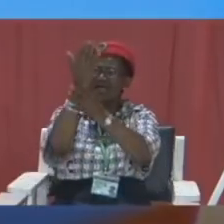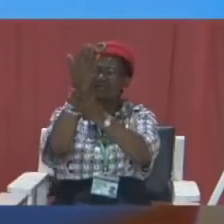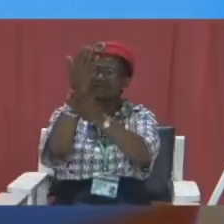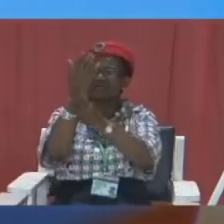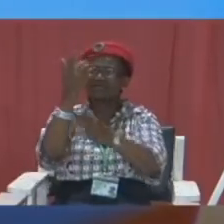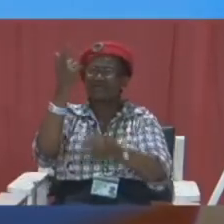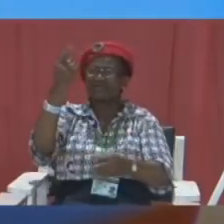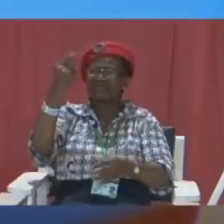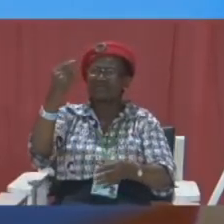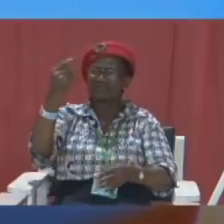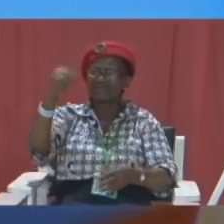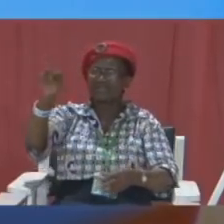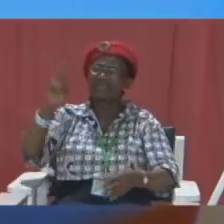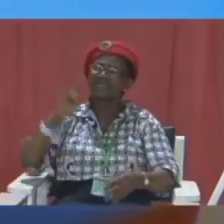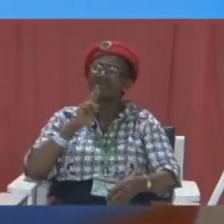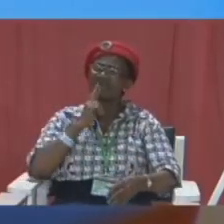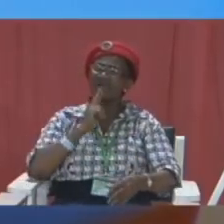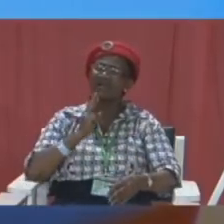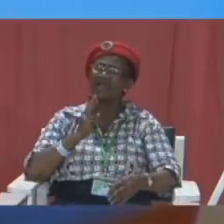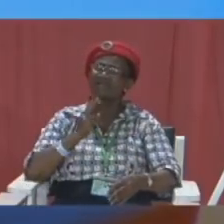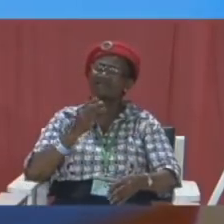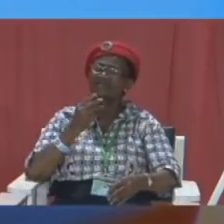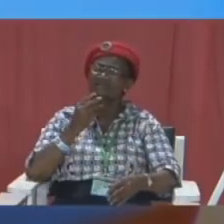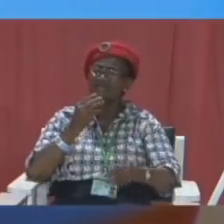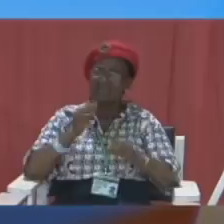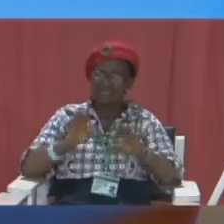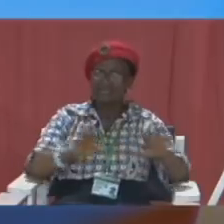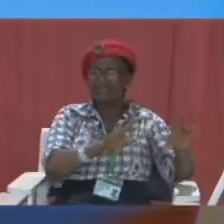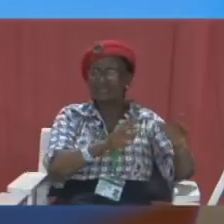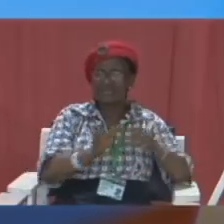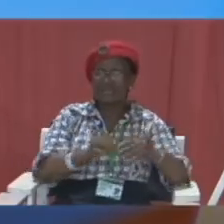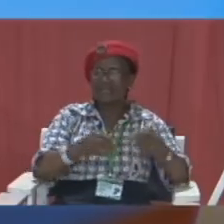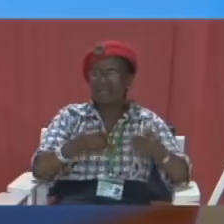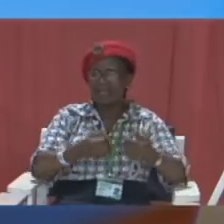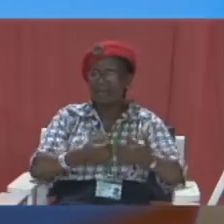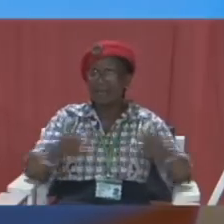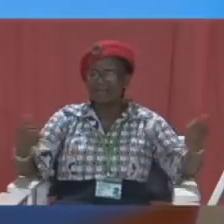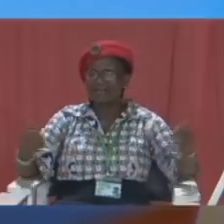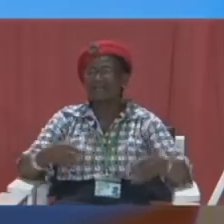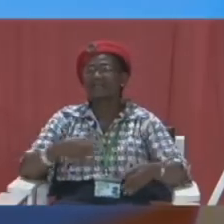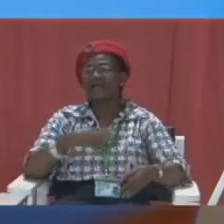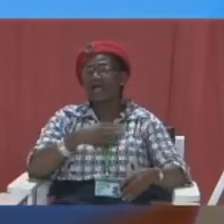parted. Okun pupa piya. And so on. Ati be be lo.